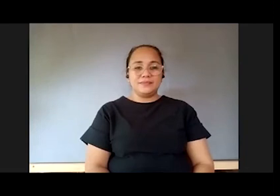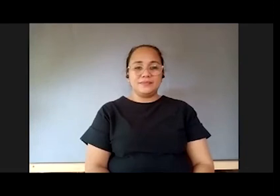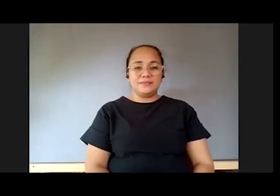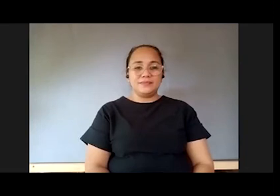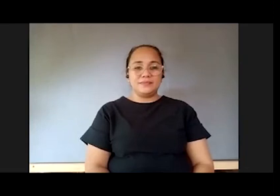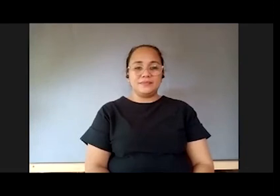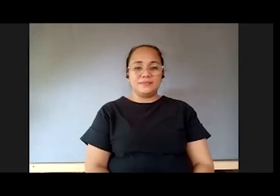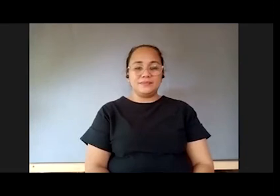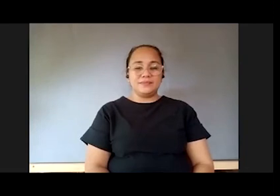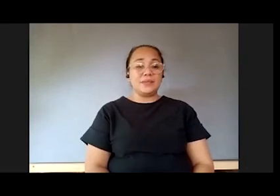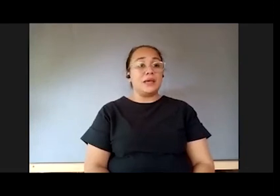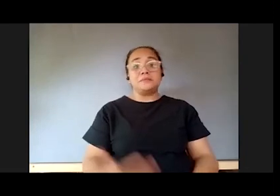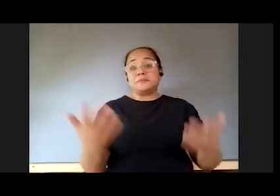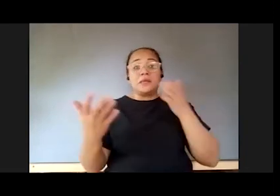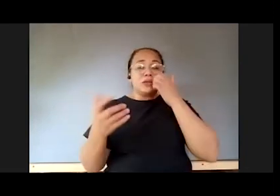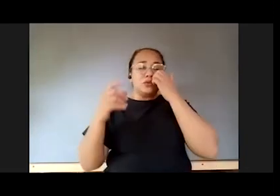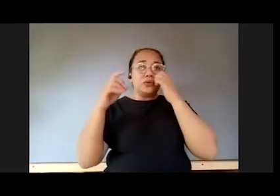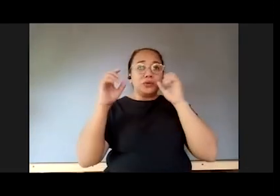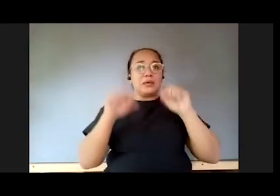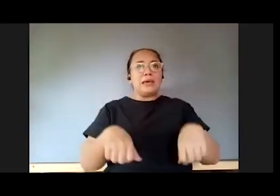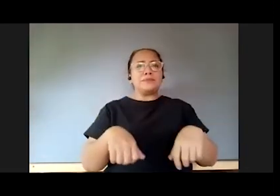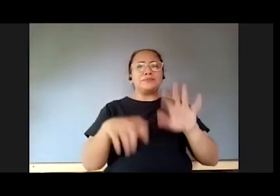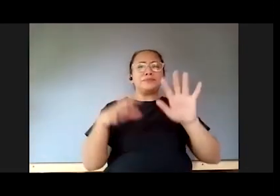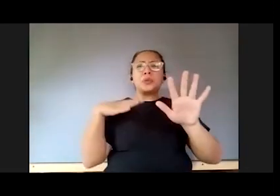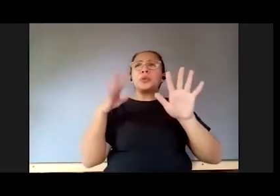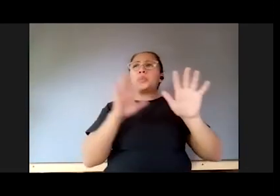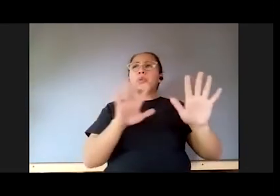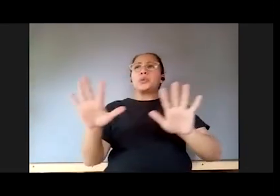Well, we can take some time and you can discuss this.